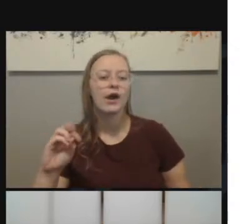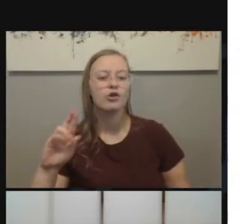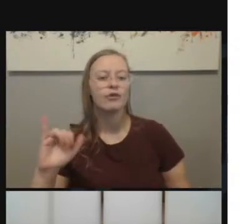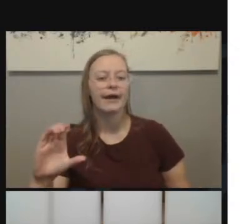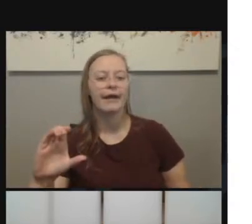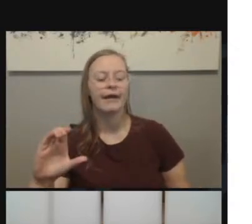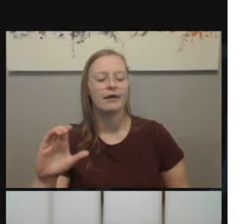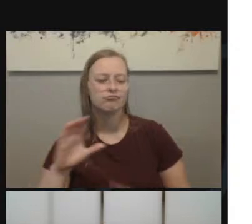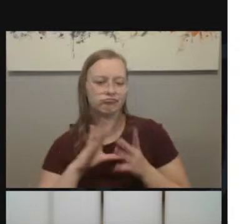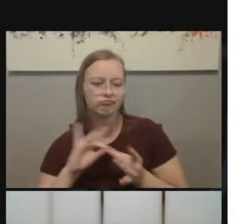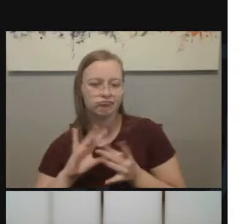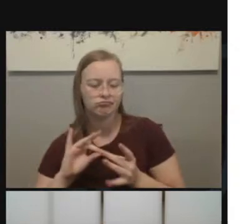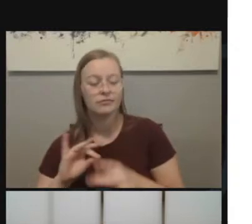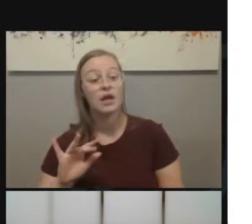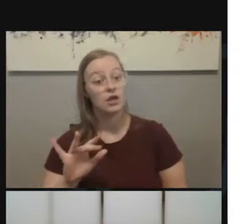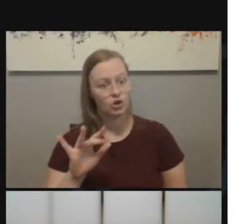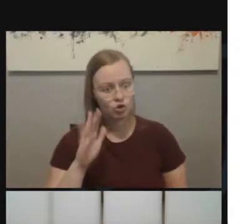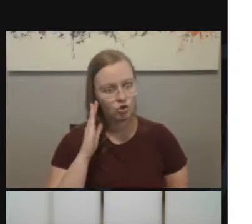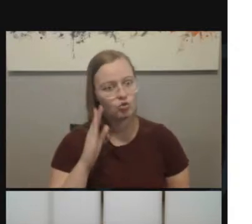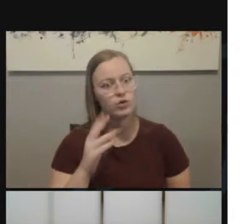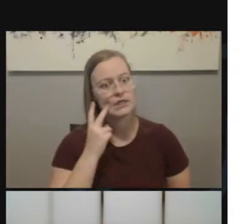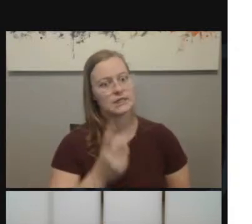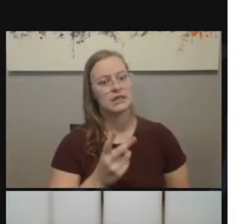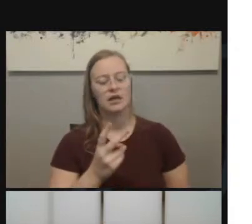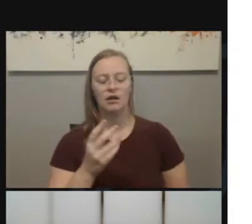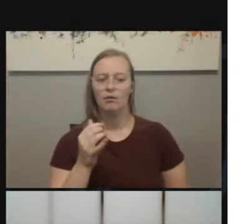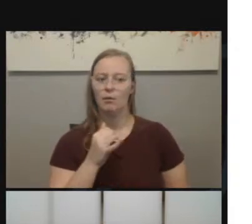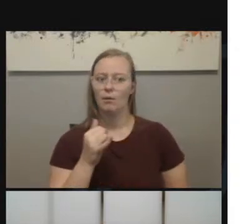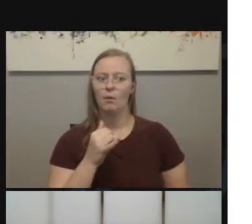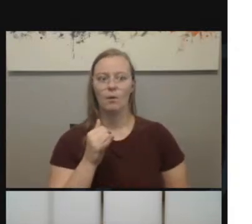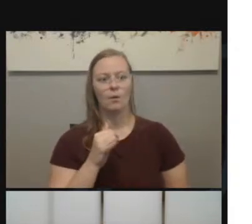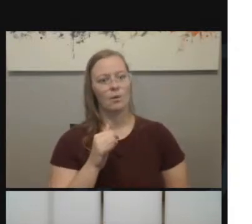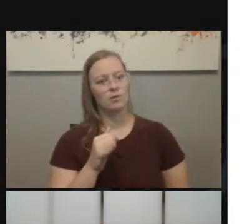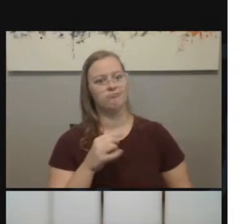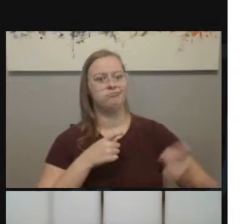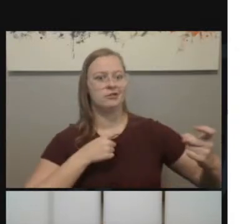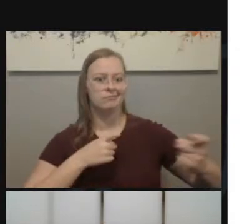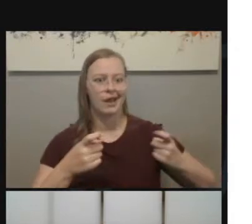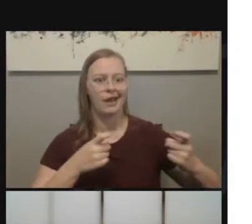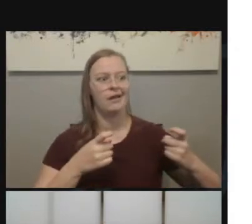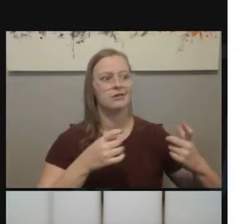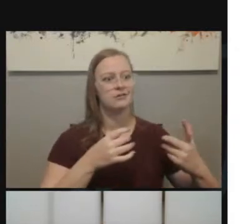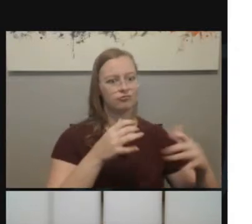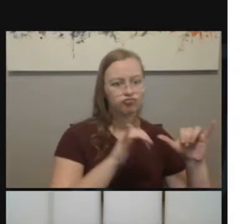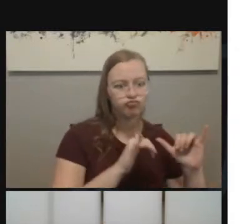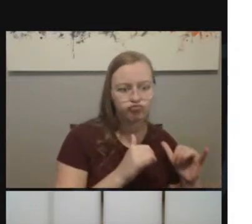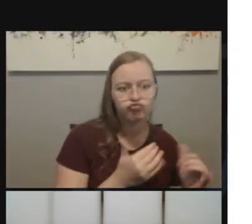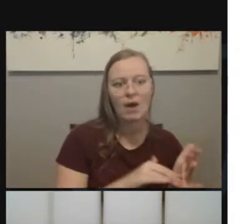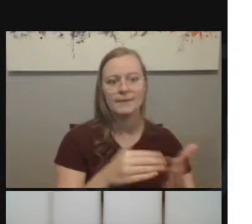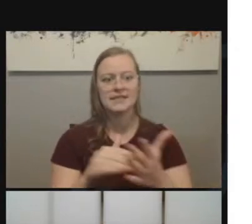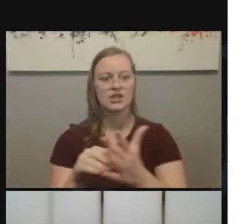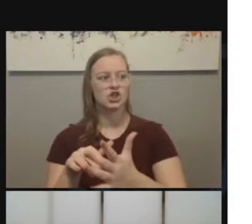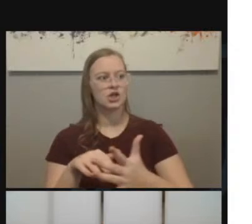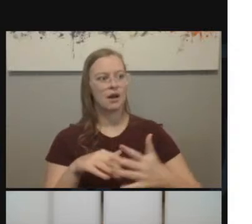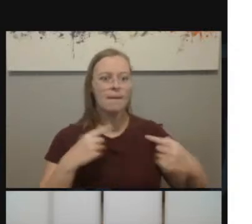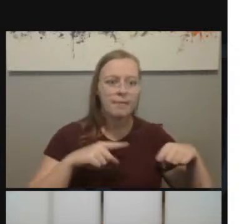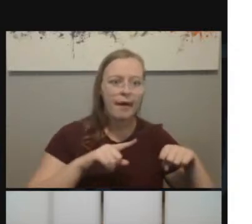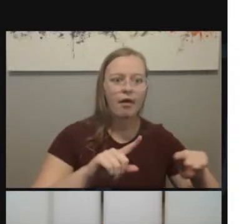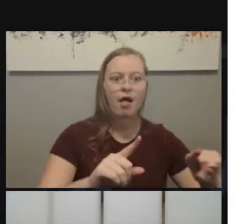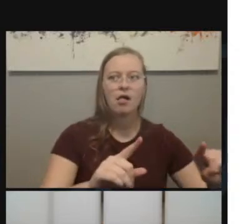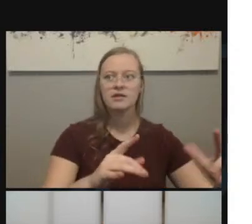the remarkable command of alliteration, repetition,